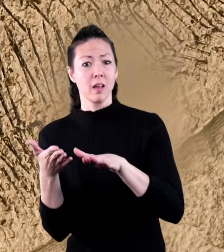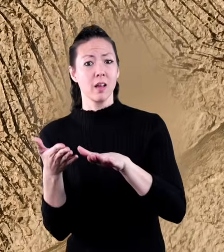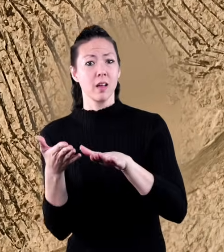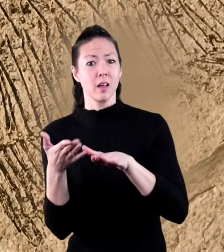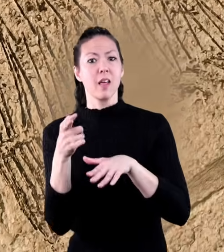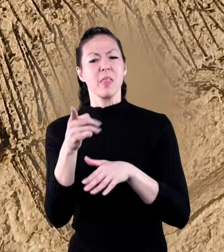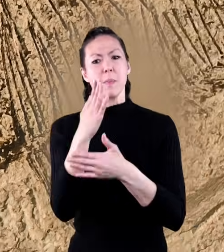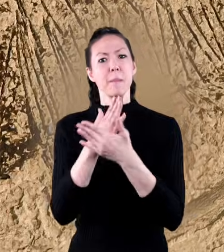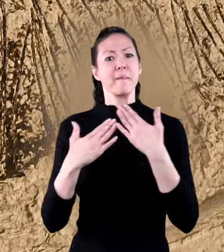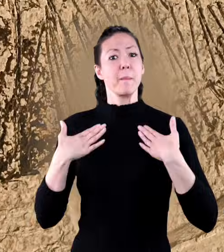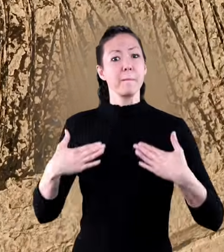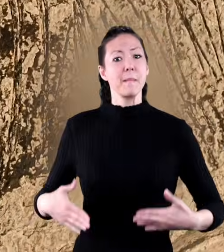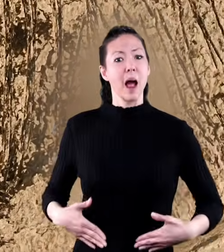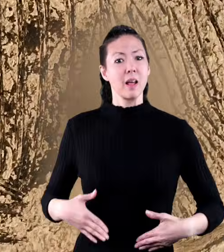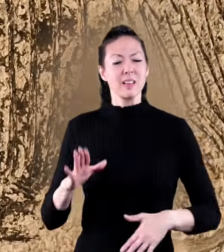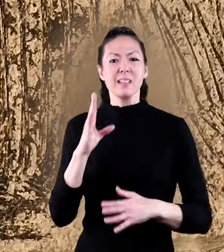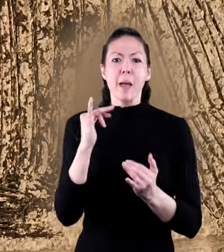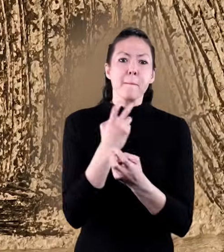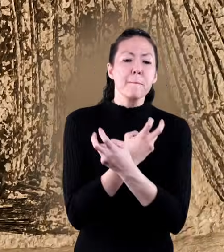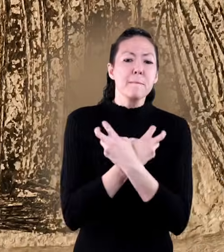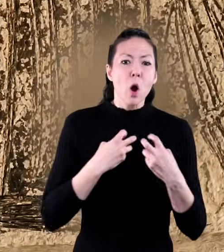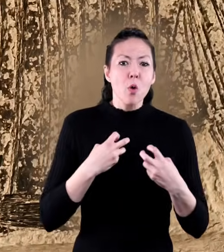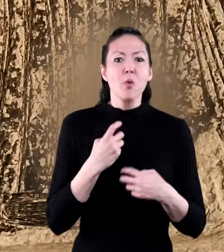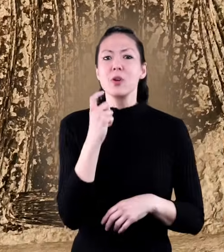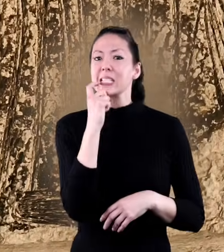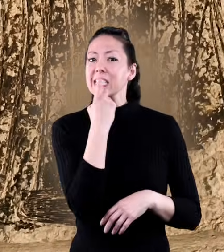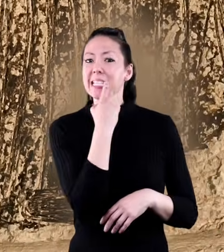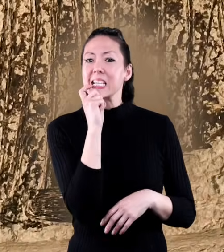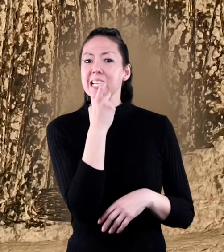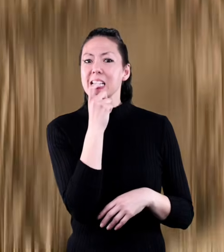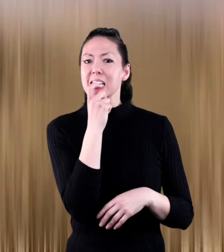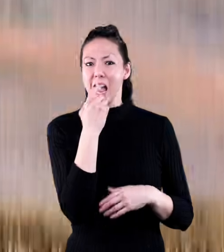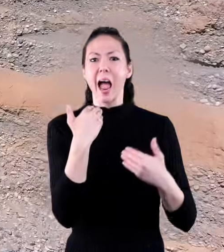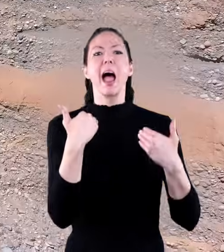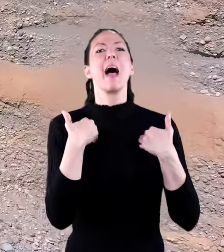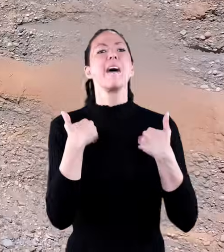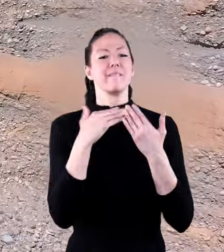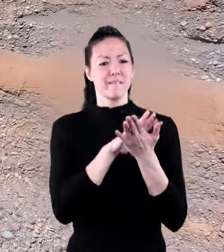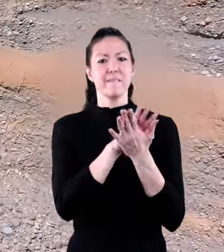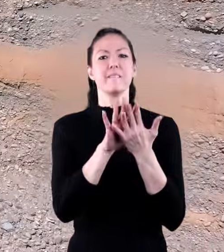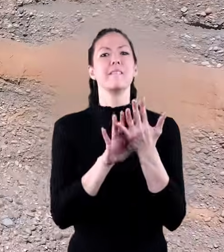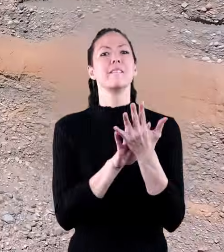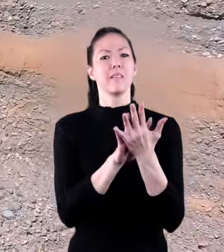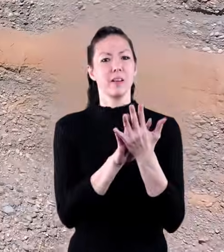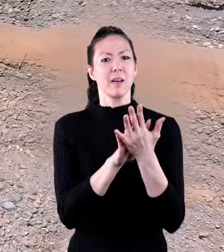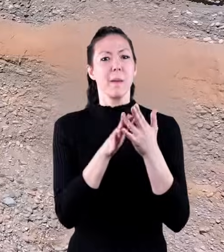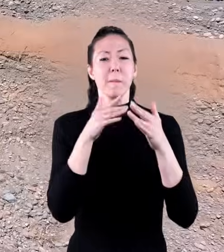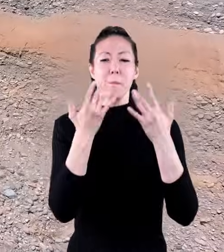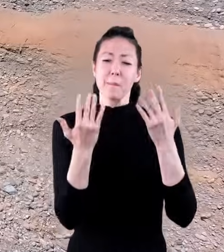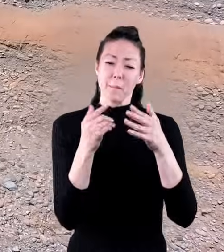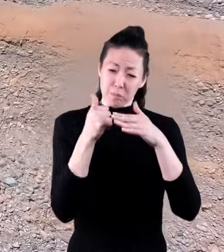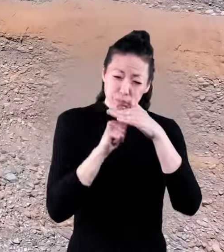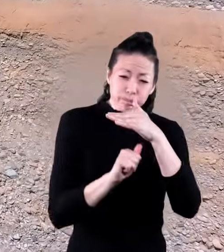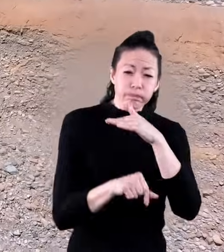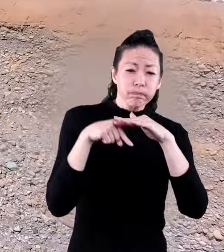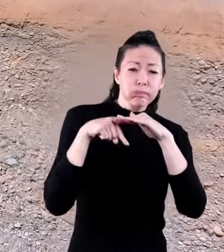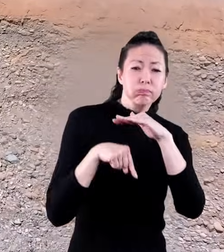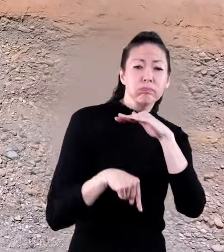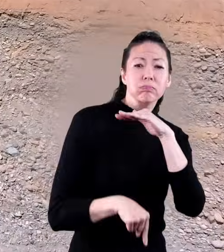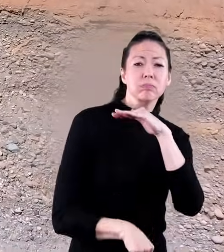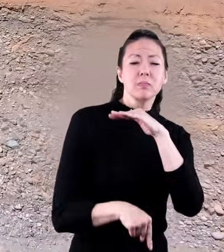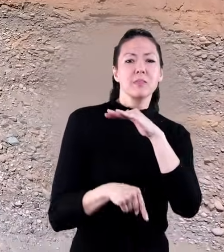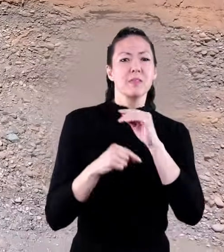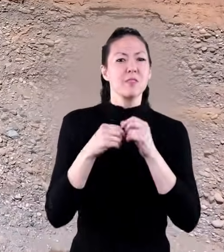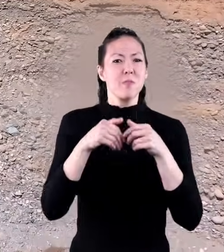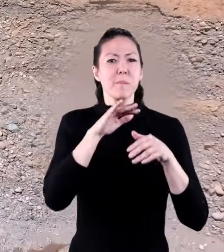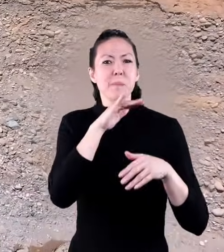parts of their bodies like bones and teeth, which have minerals in them. When the remains get buried in the mud and other sediments,